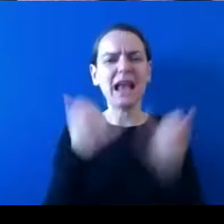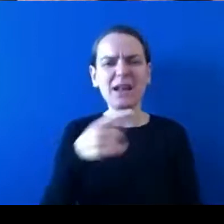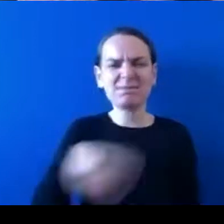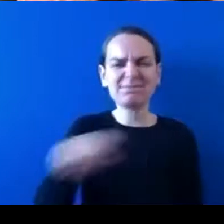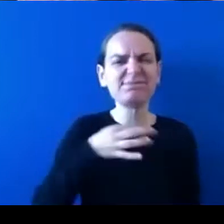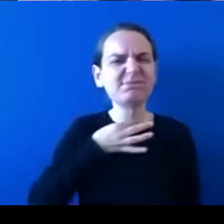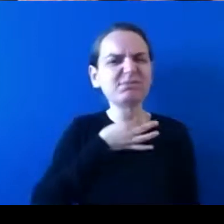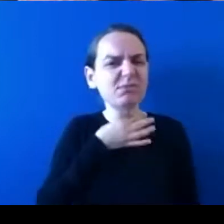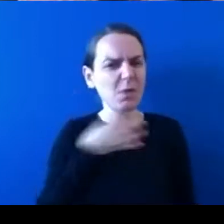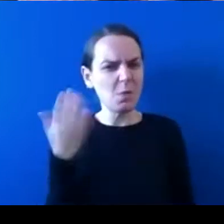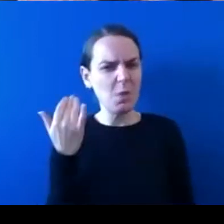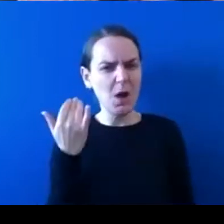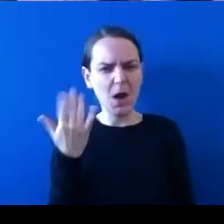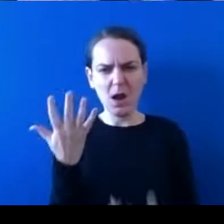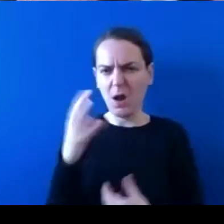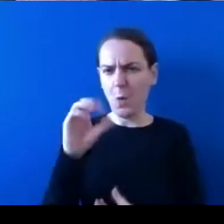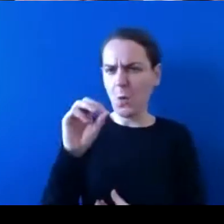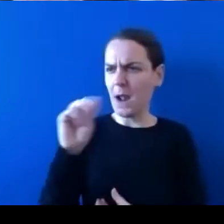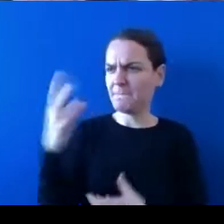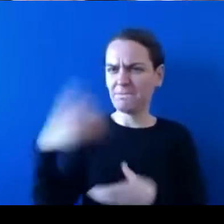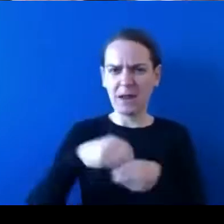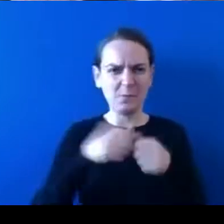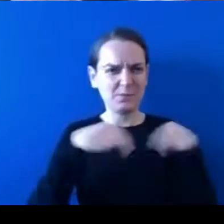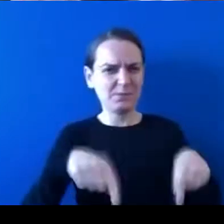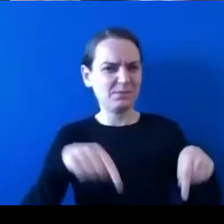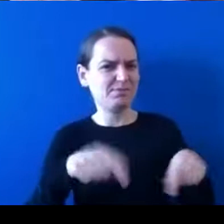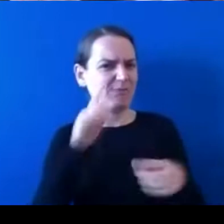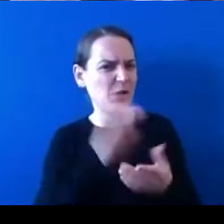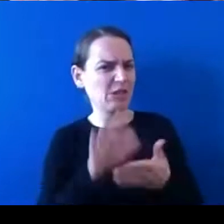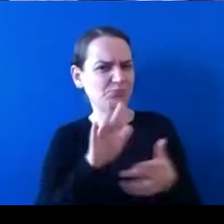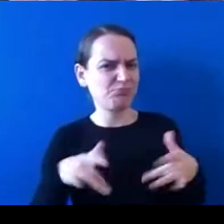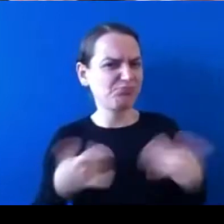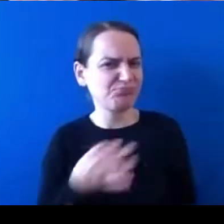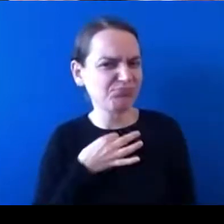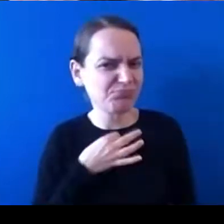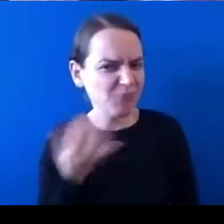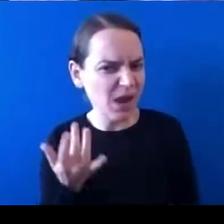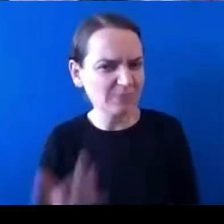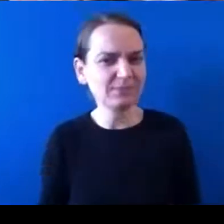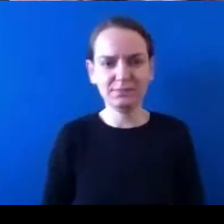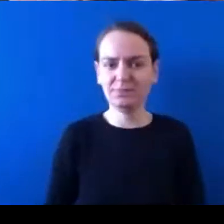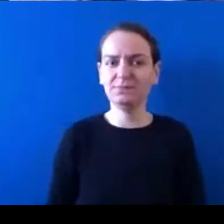lot, especially from a student who seems to be traveling fine in a school setting.